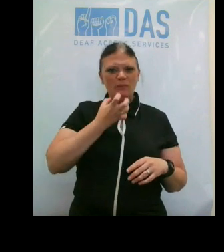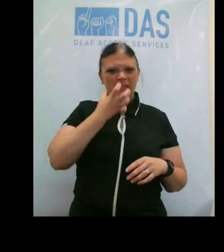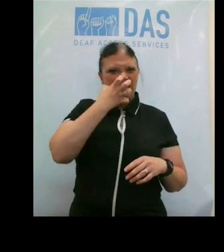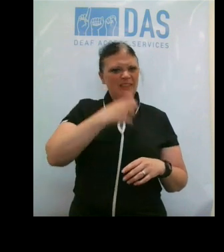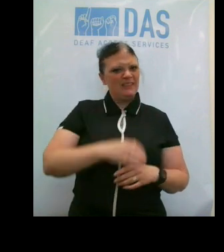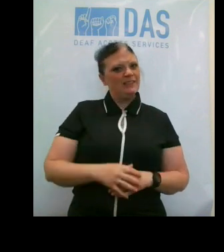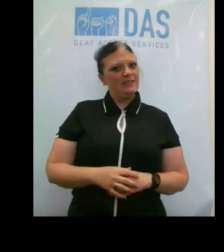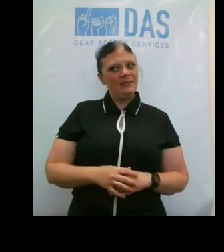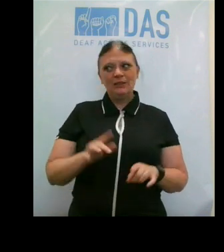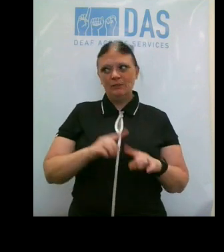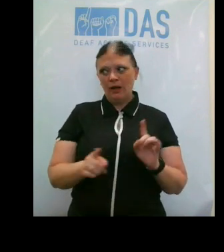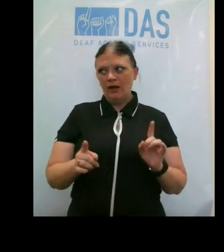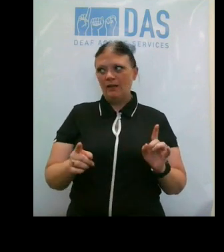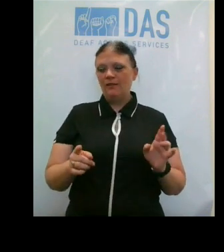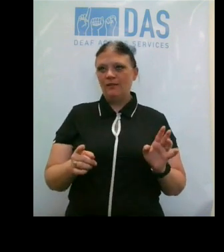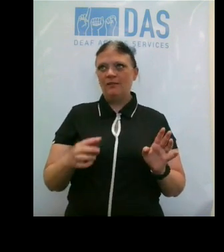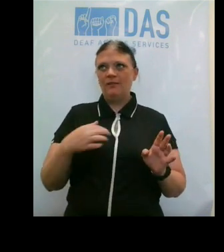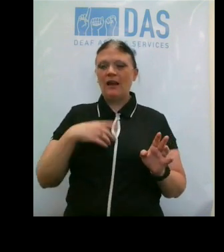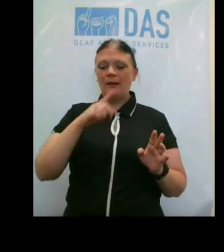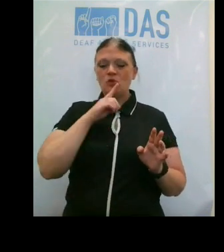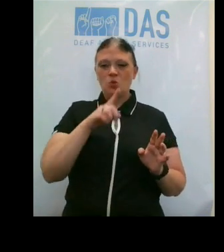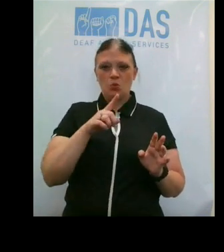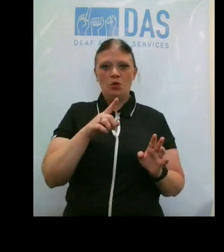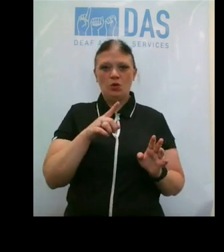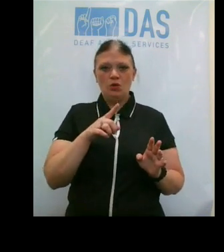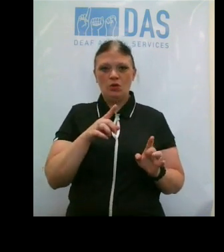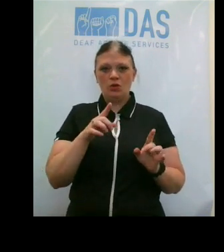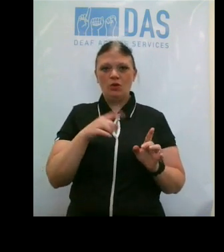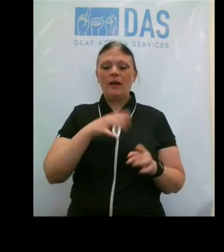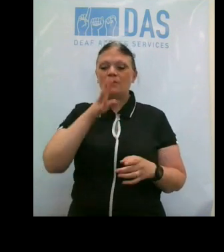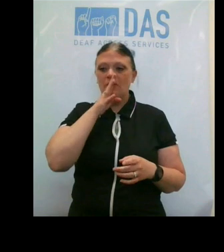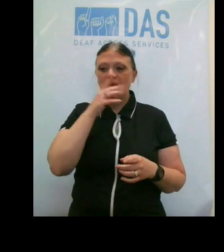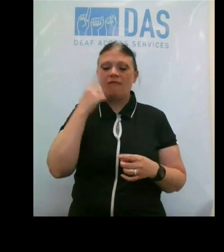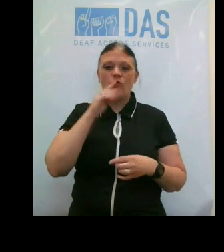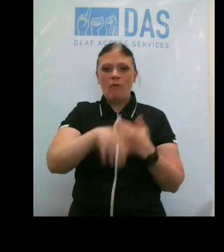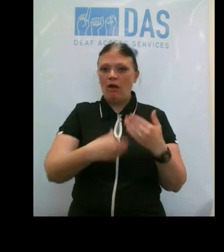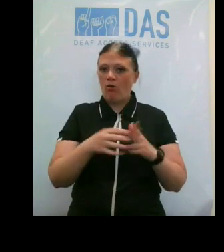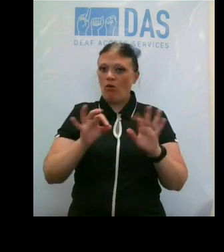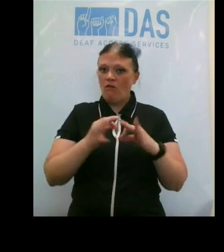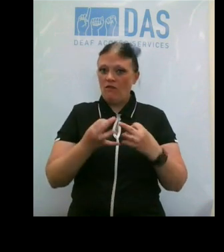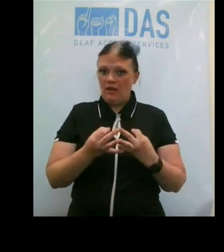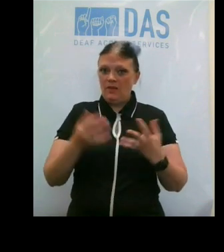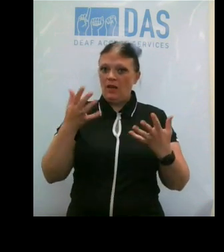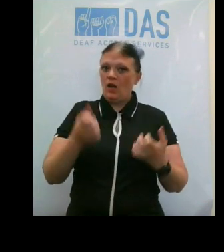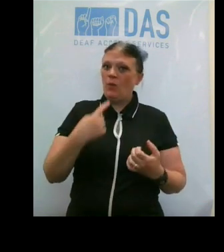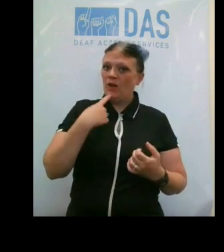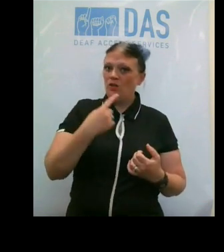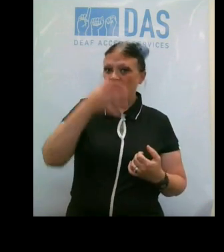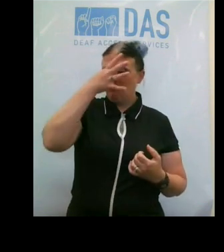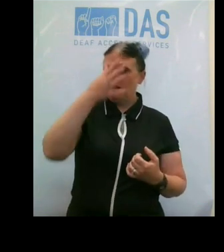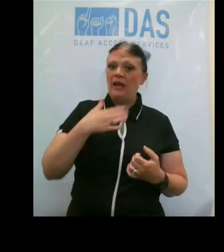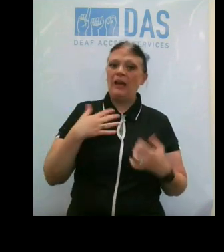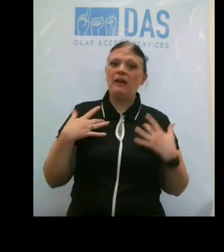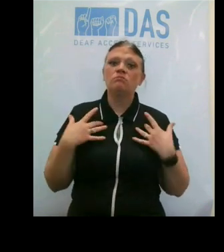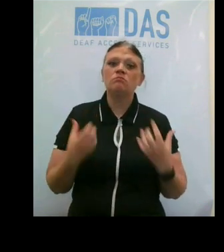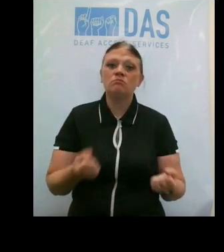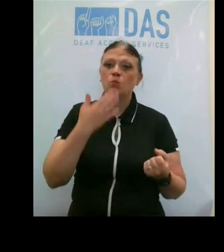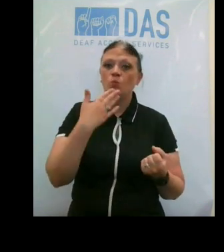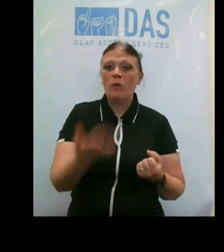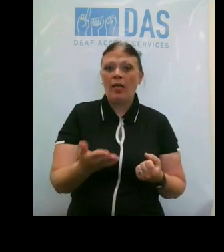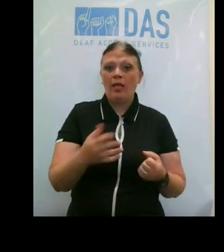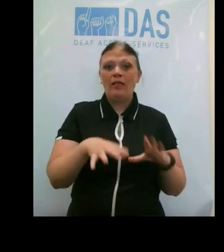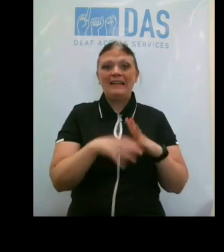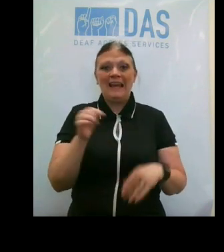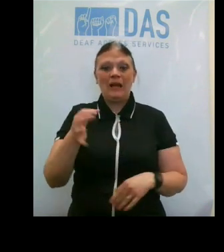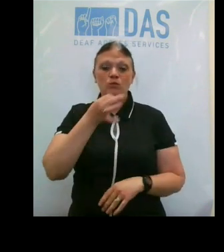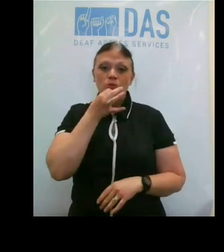times, but I'm sure as I speak on behalf of my entire family, I just want to wish Dad well. We're hoping he get out soon.